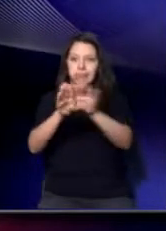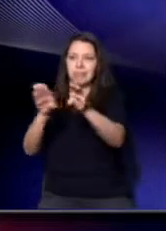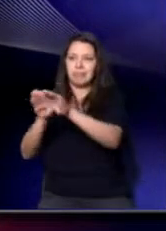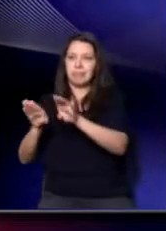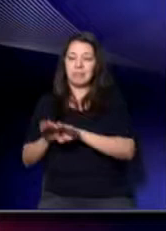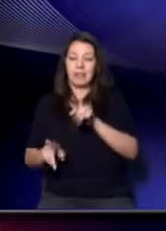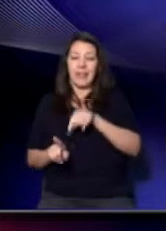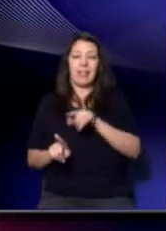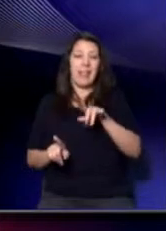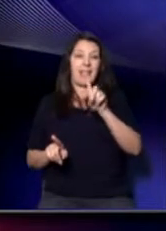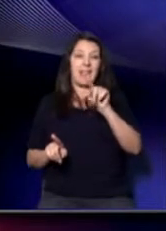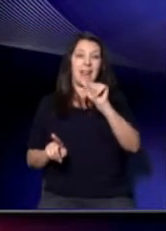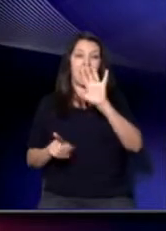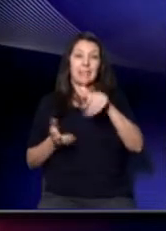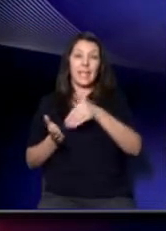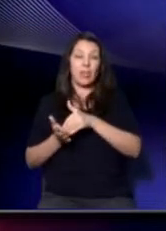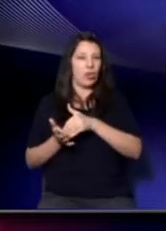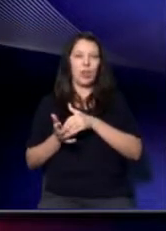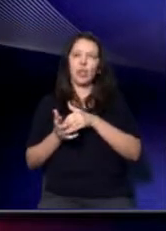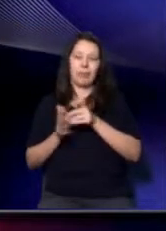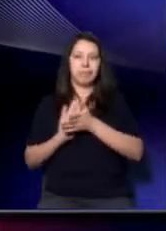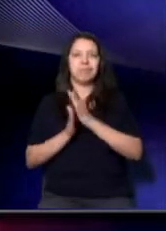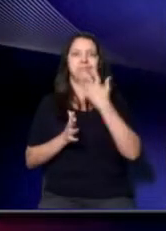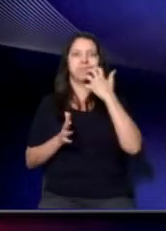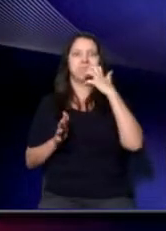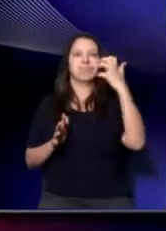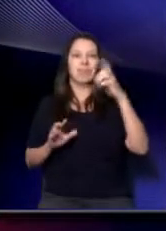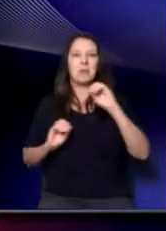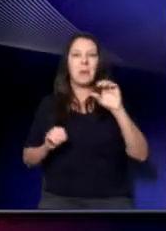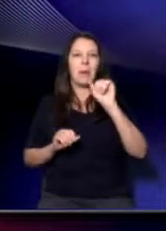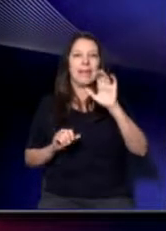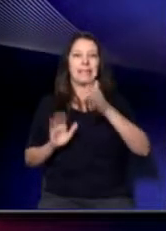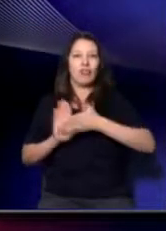since no AC is running. With that, in the past,